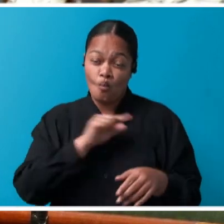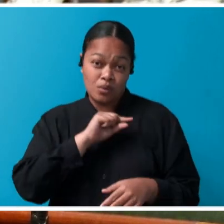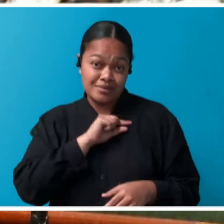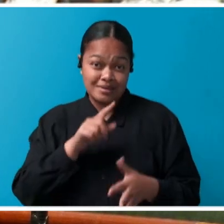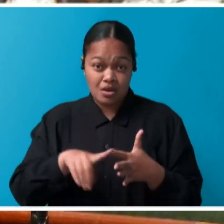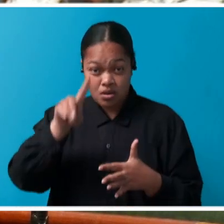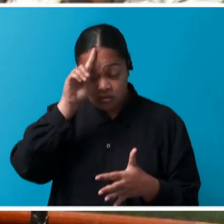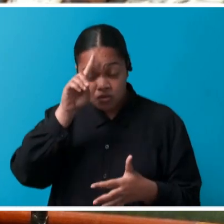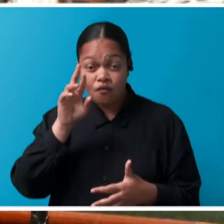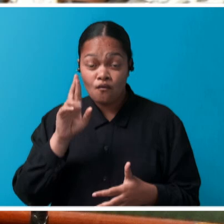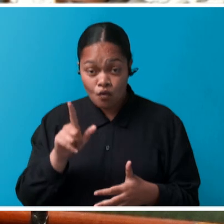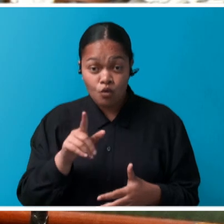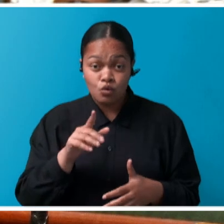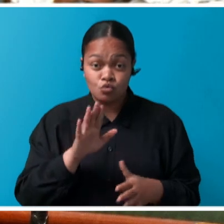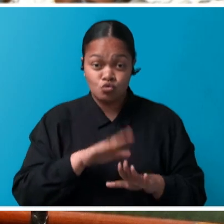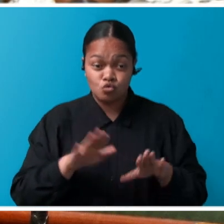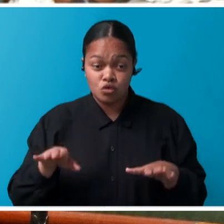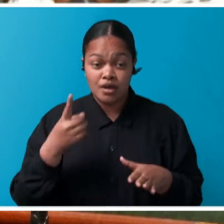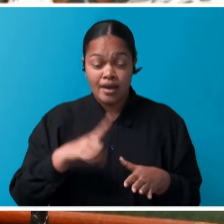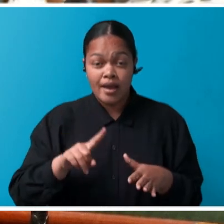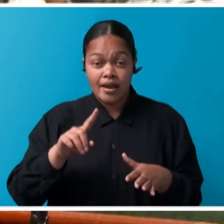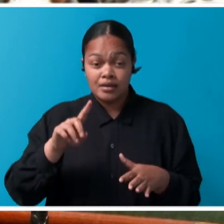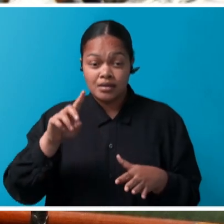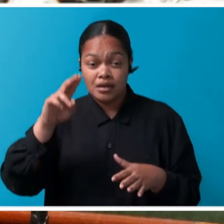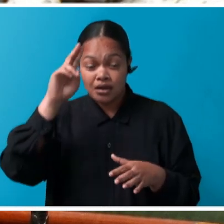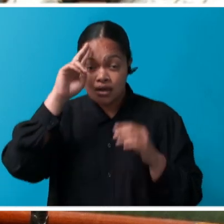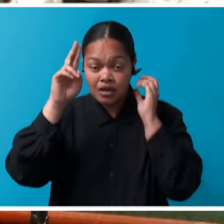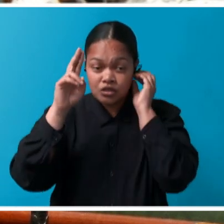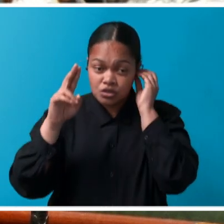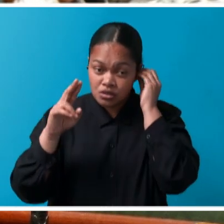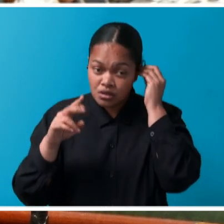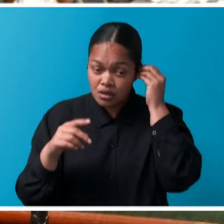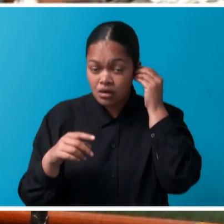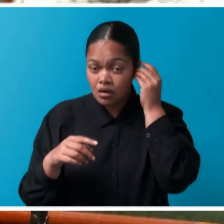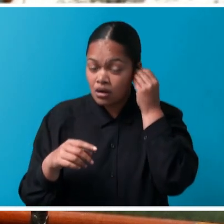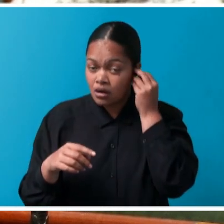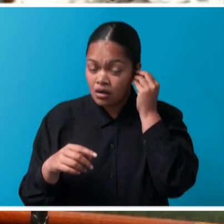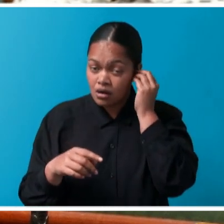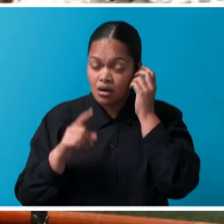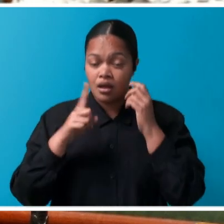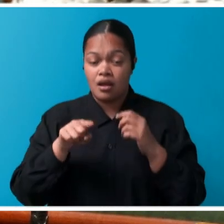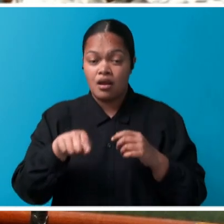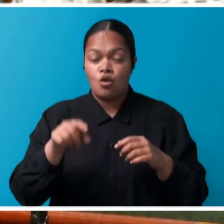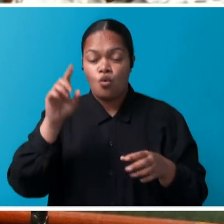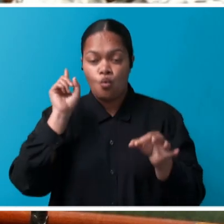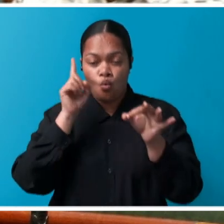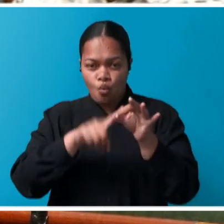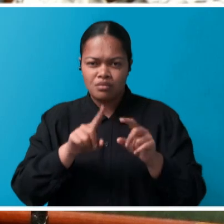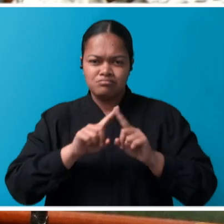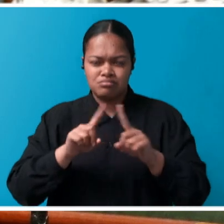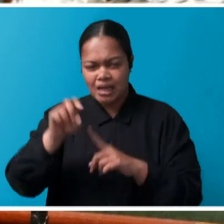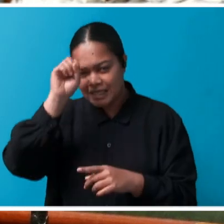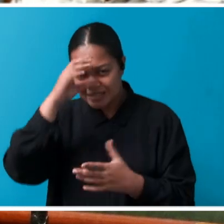children and our nations, but our journey to accomplishing these goals is made up of various